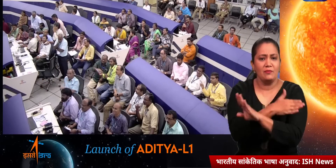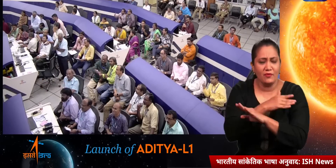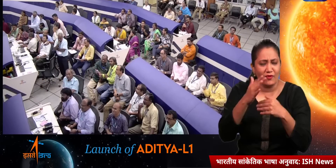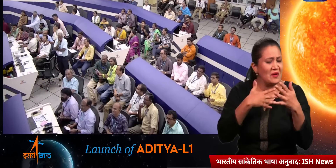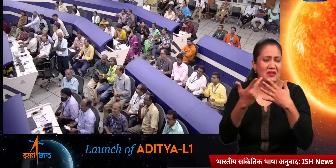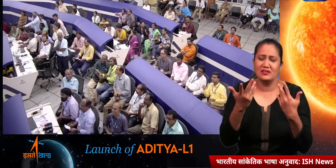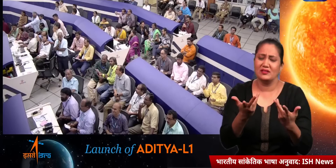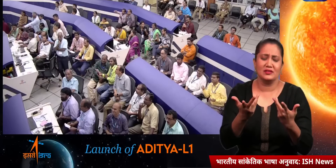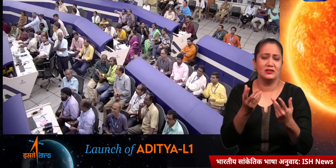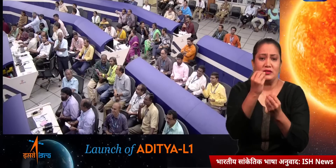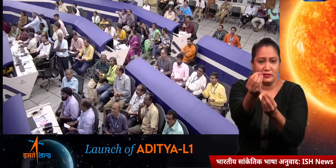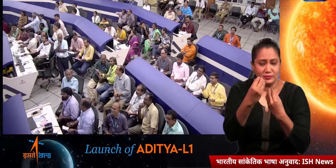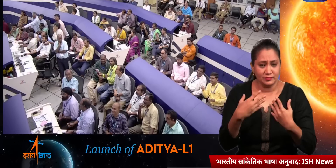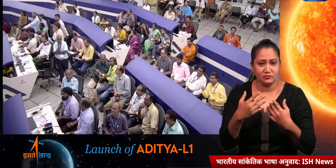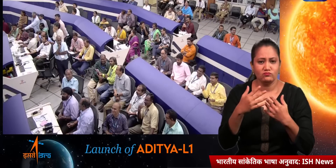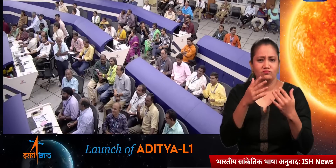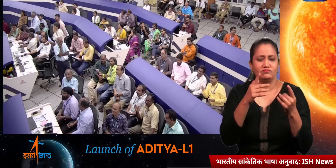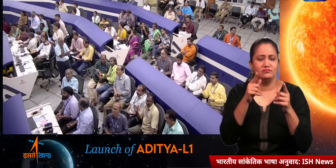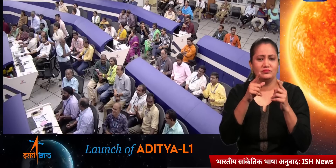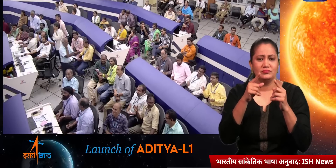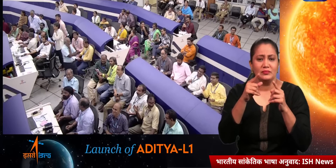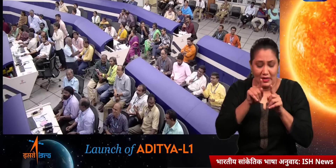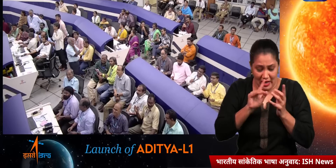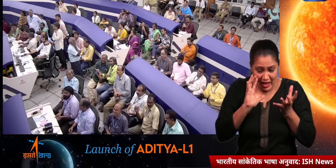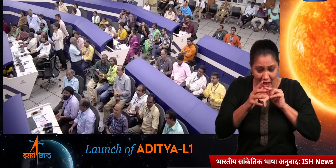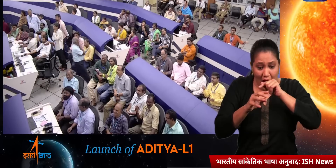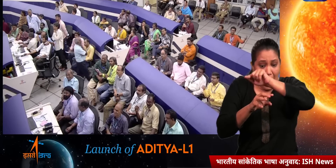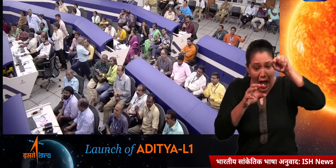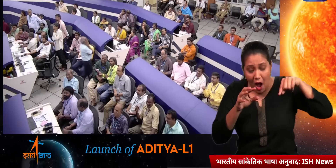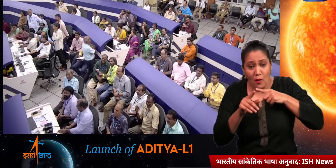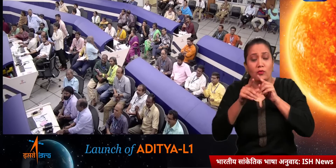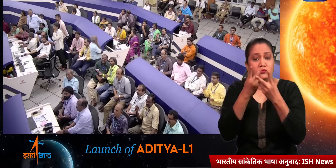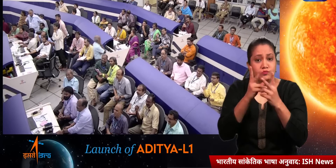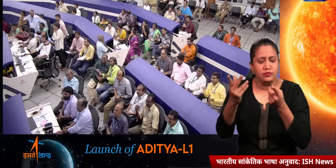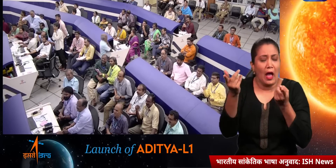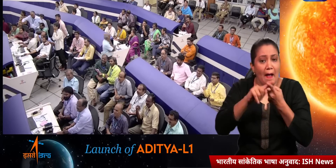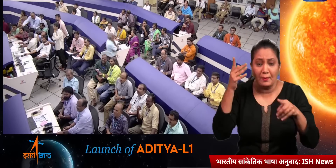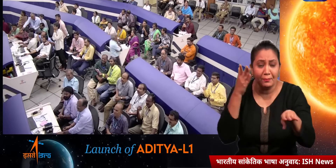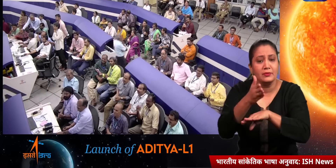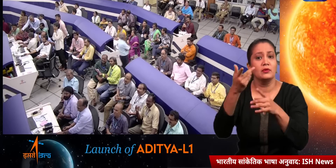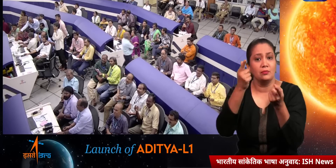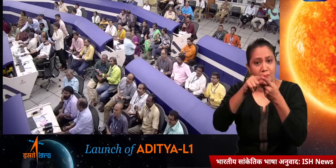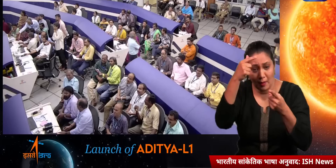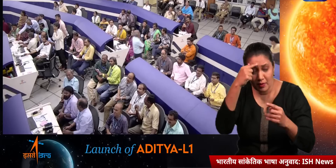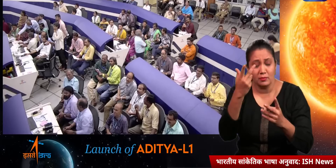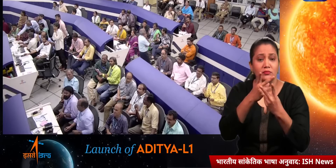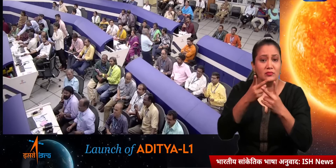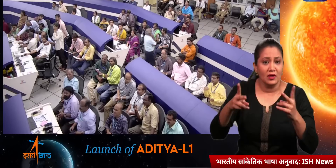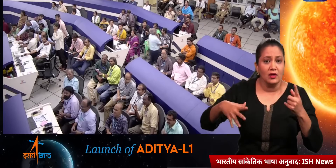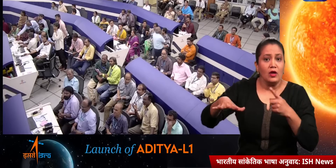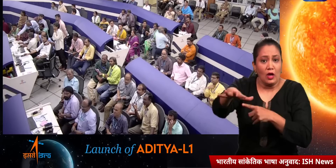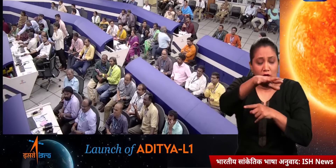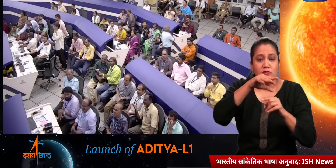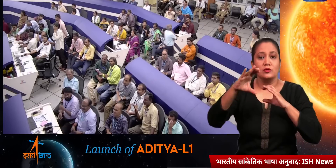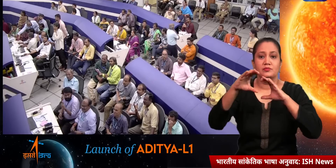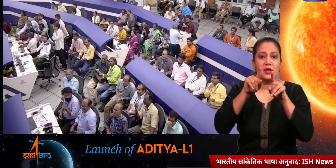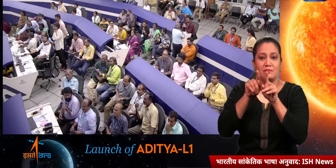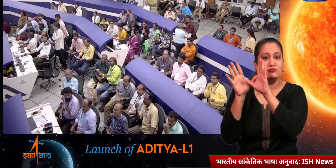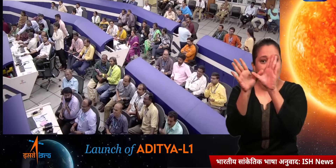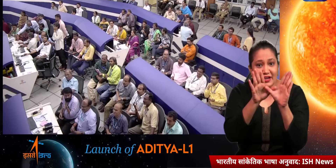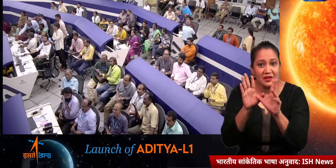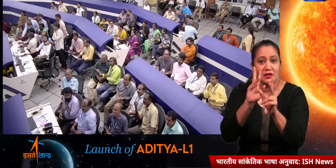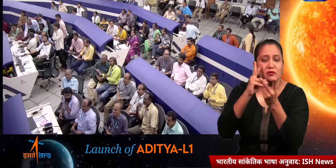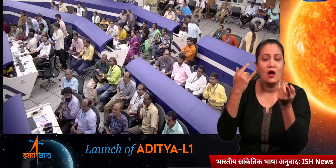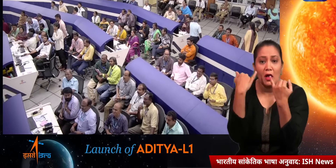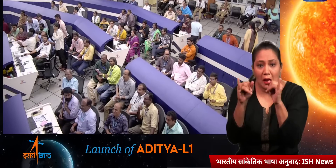about disturbances in near-earth space environment which could pose danger to the communication systems